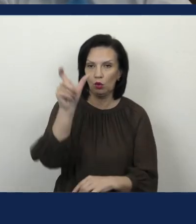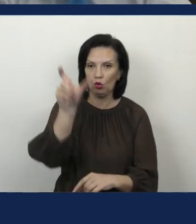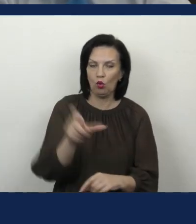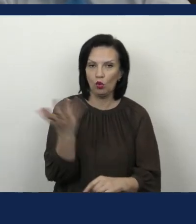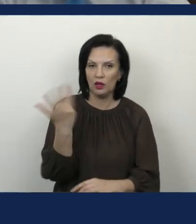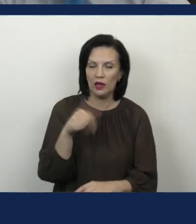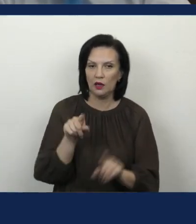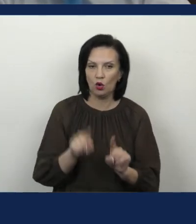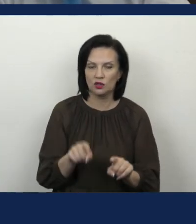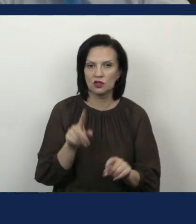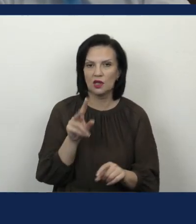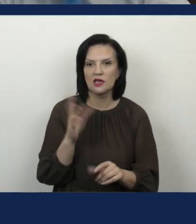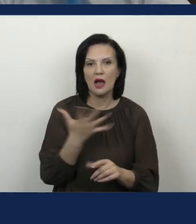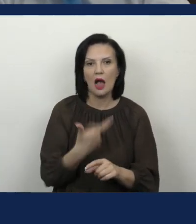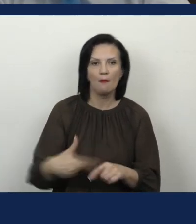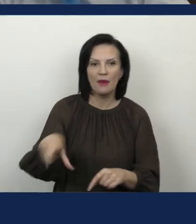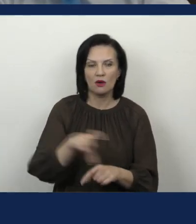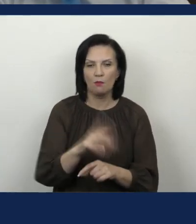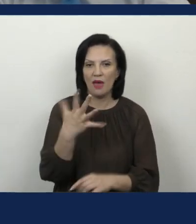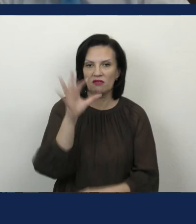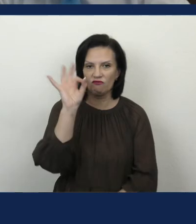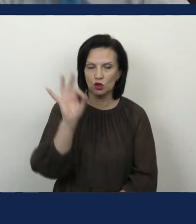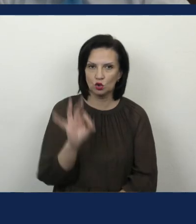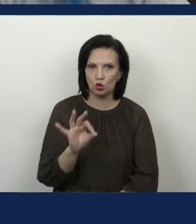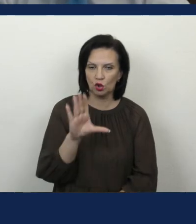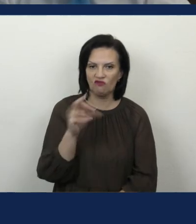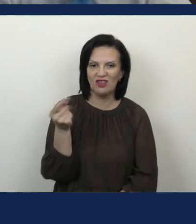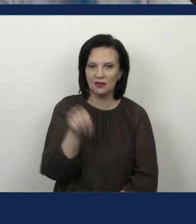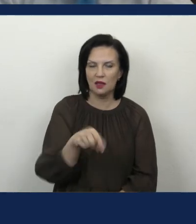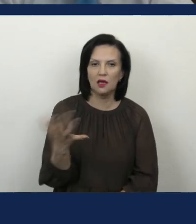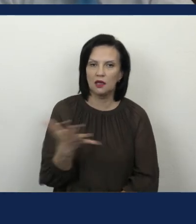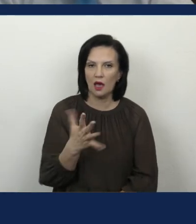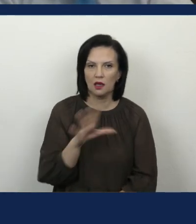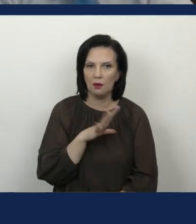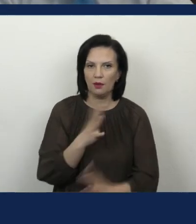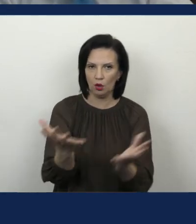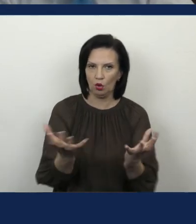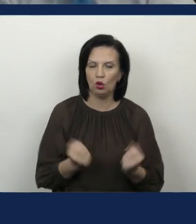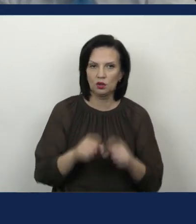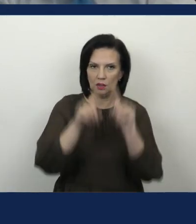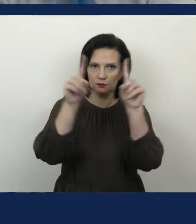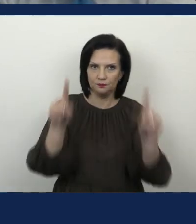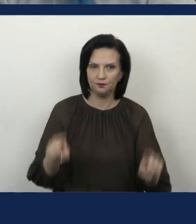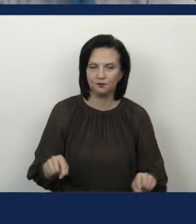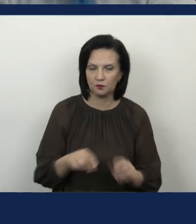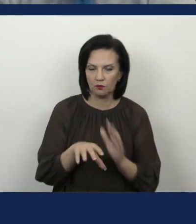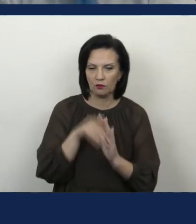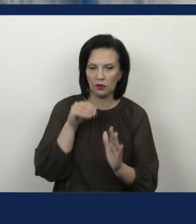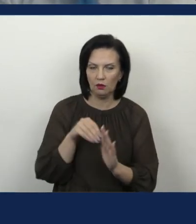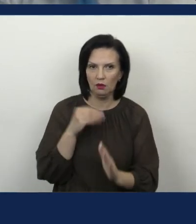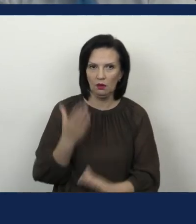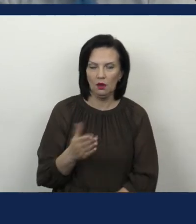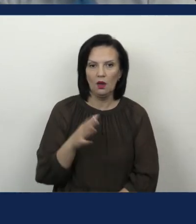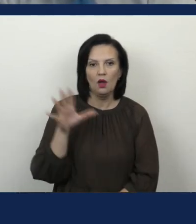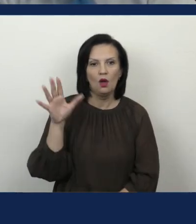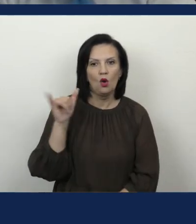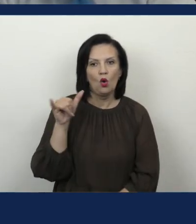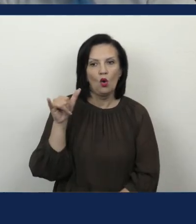these people should vote in a number that exceeds 5% of those people who have received the